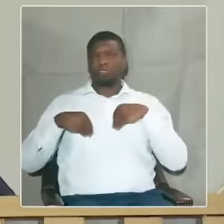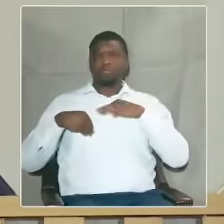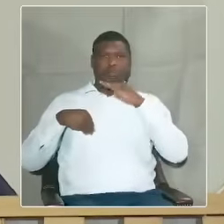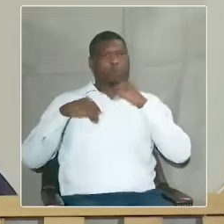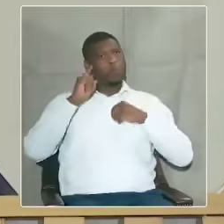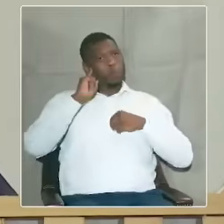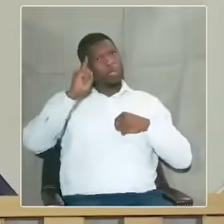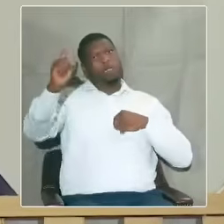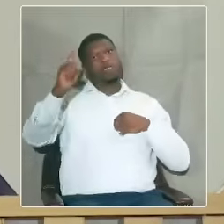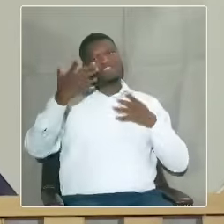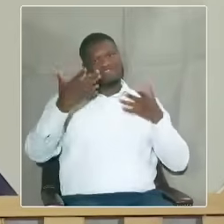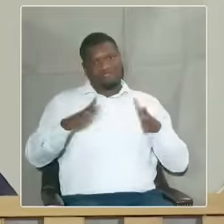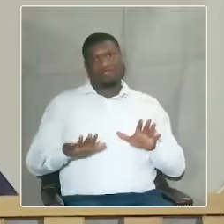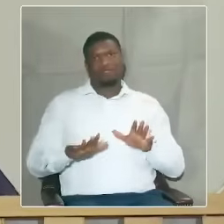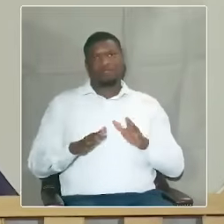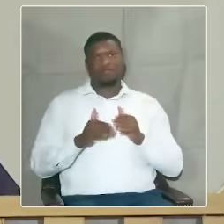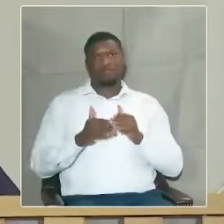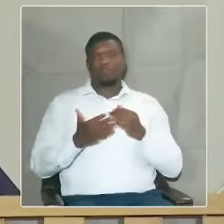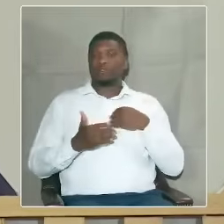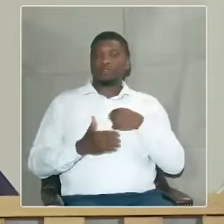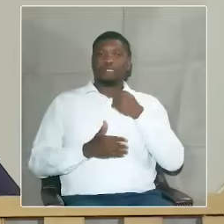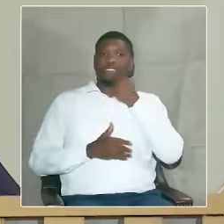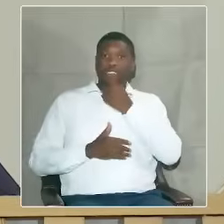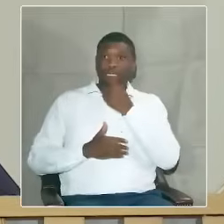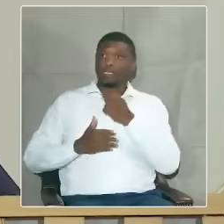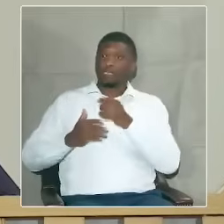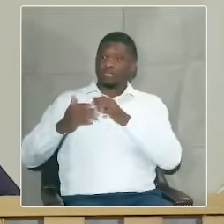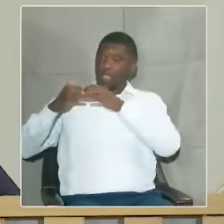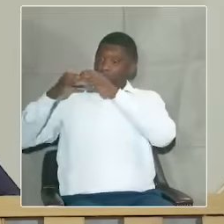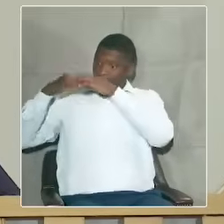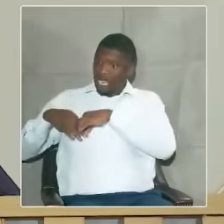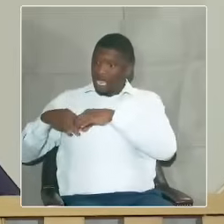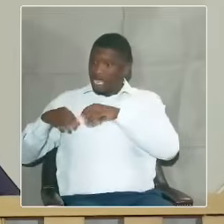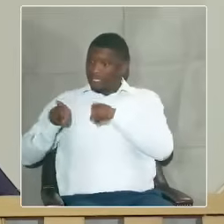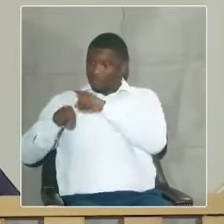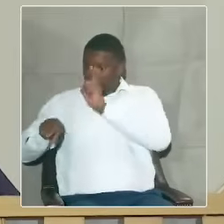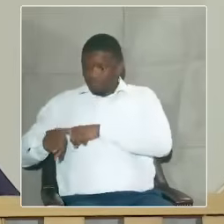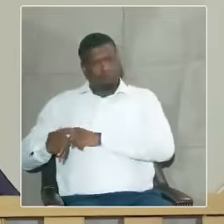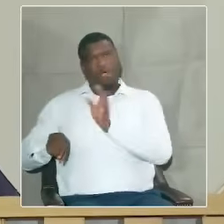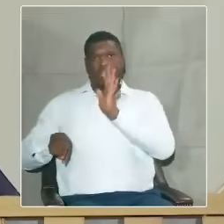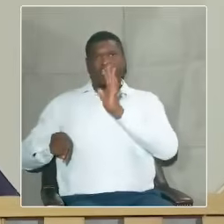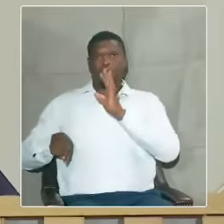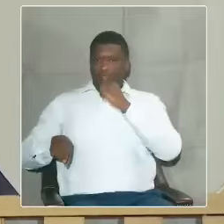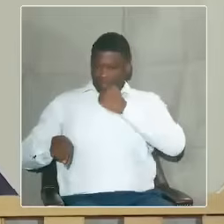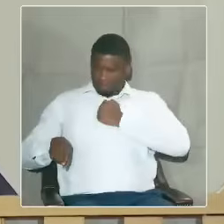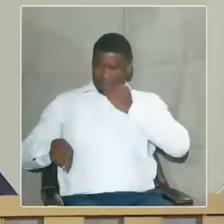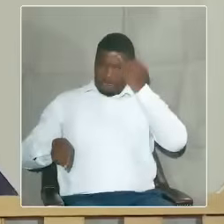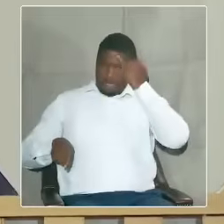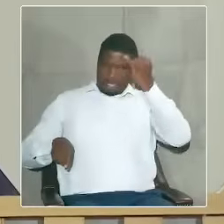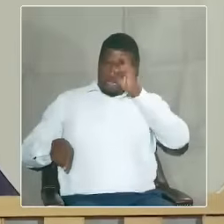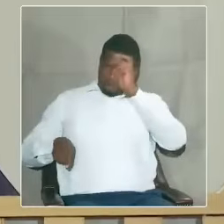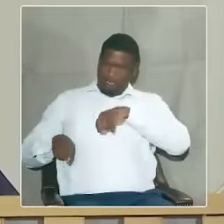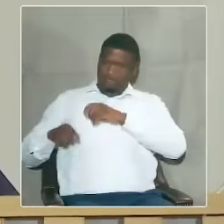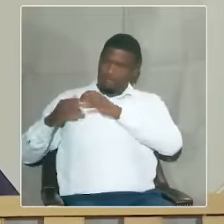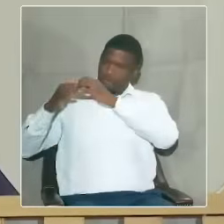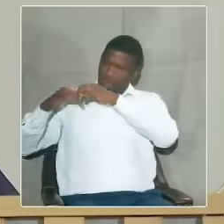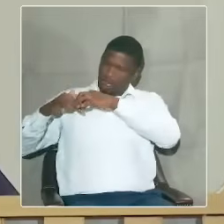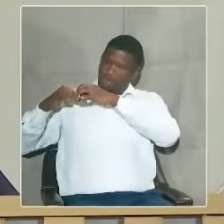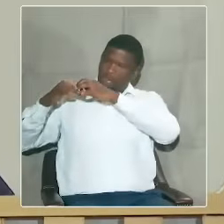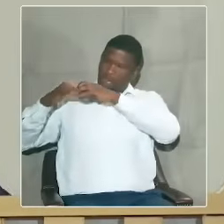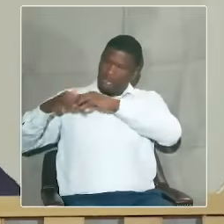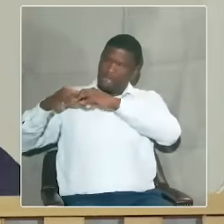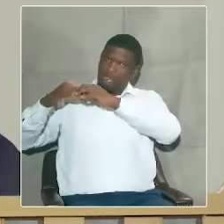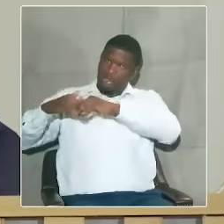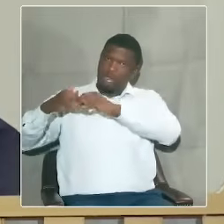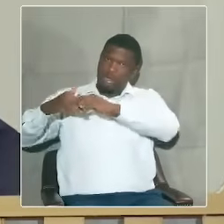instruction, but I say, not your way, but my way. And that's where then still there was